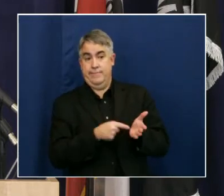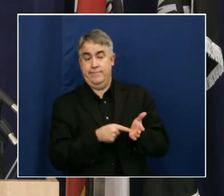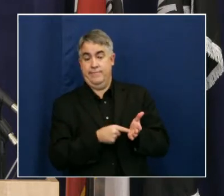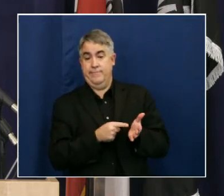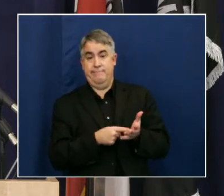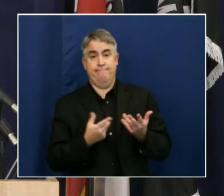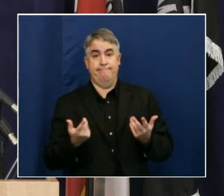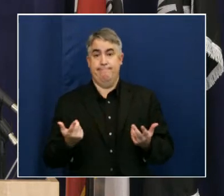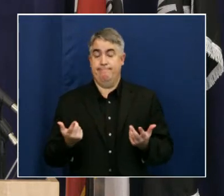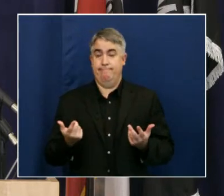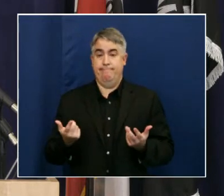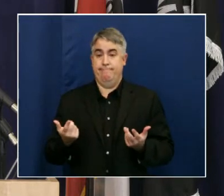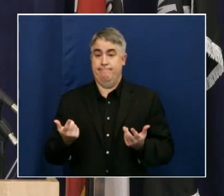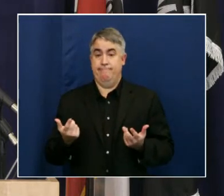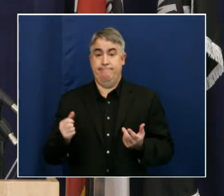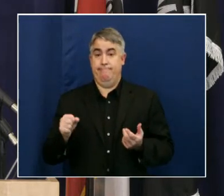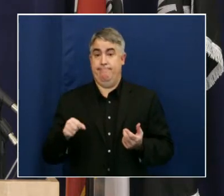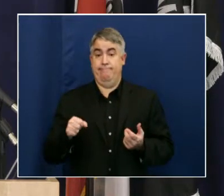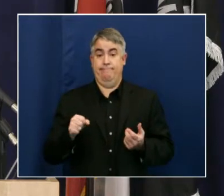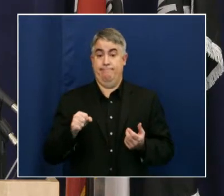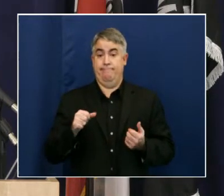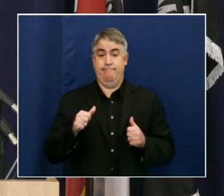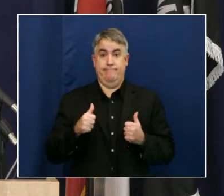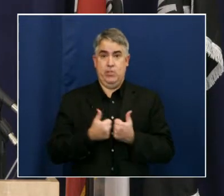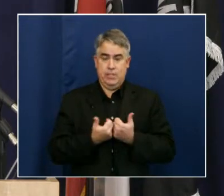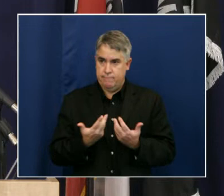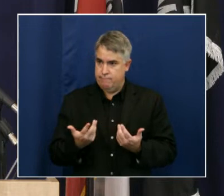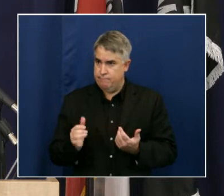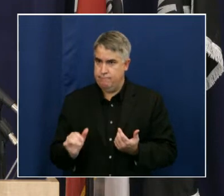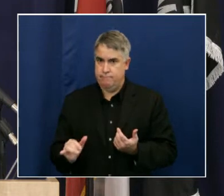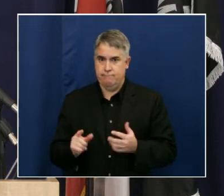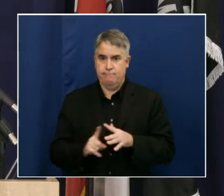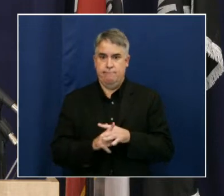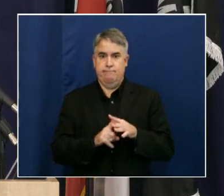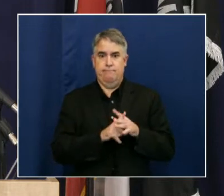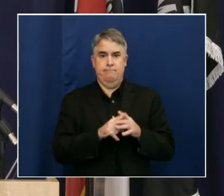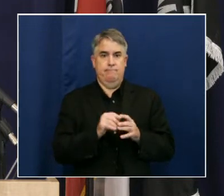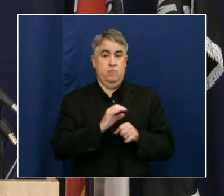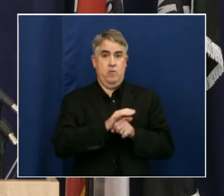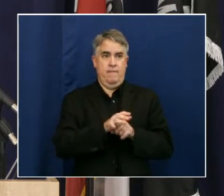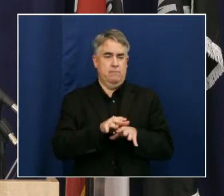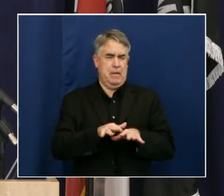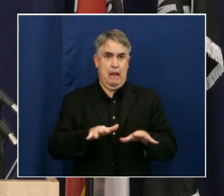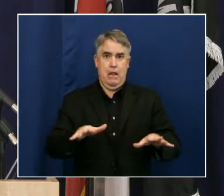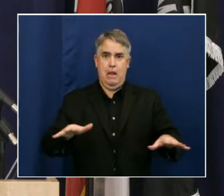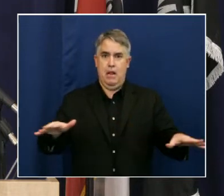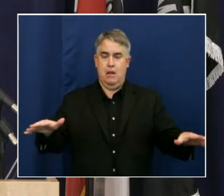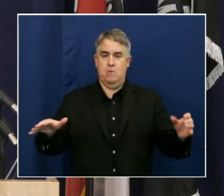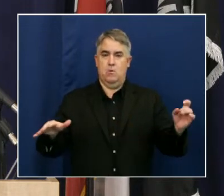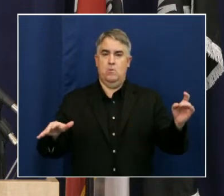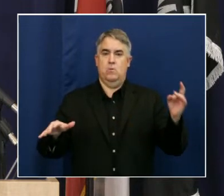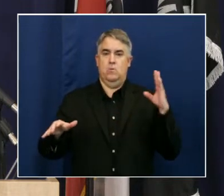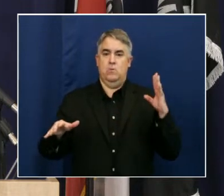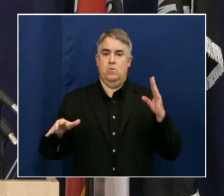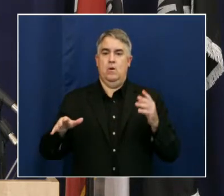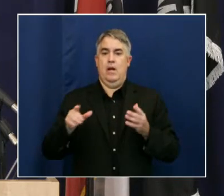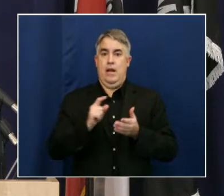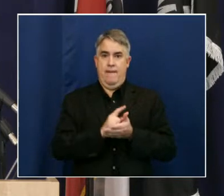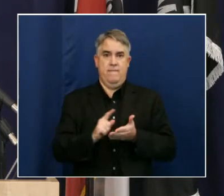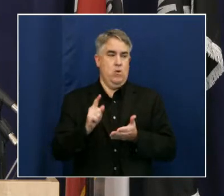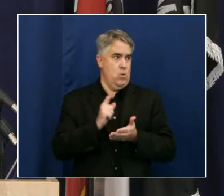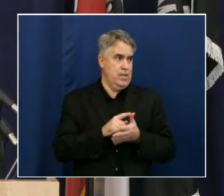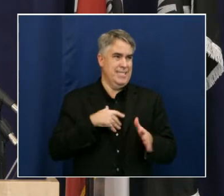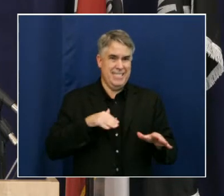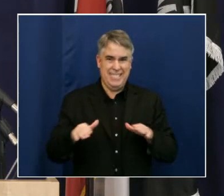challenging point of the entire pandemic is where we are right now. And so week by week, I think California is